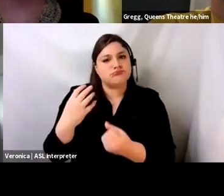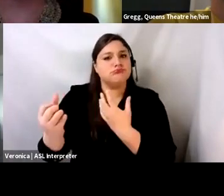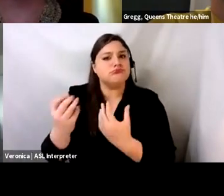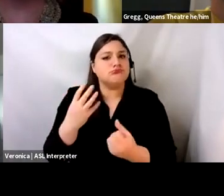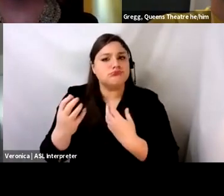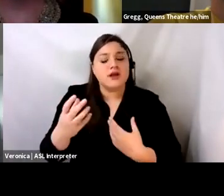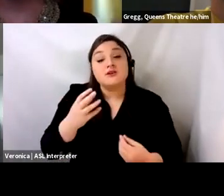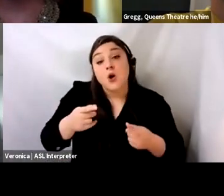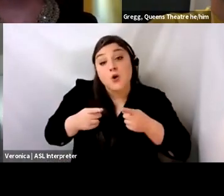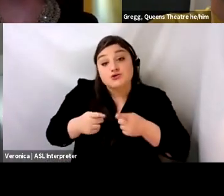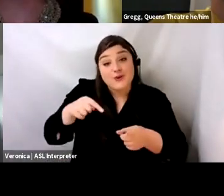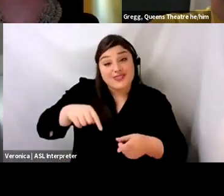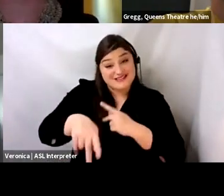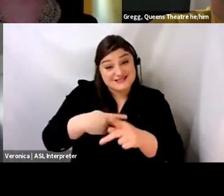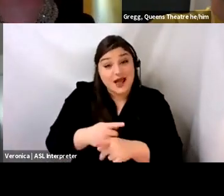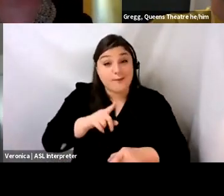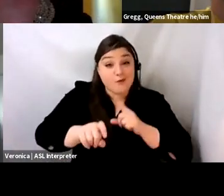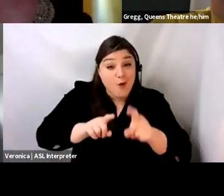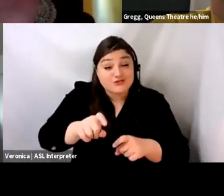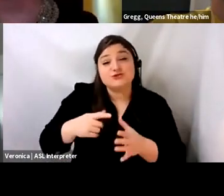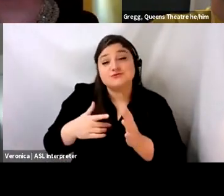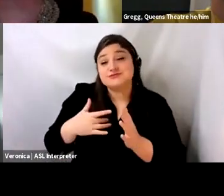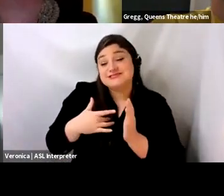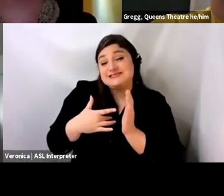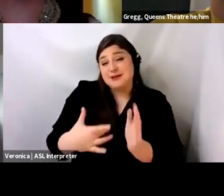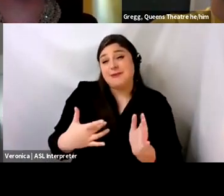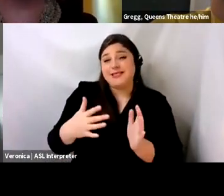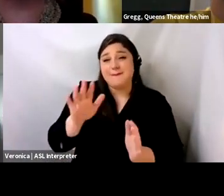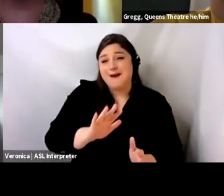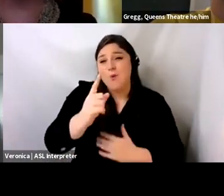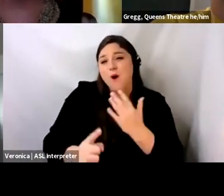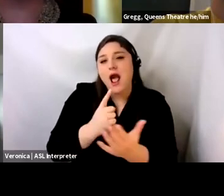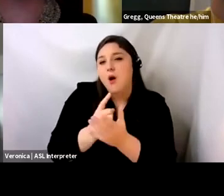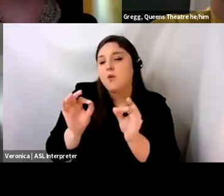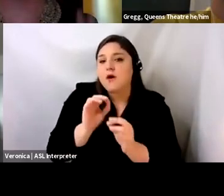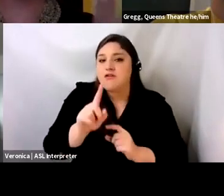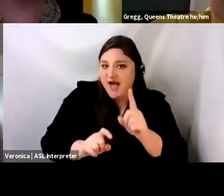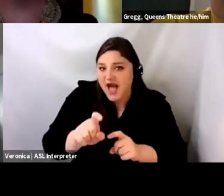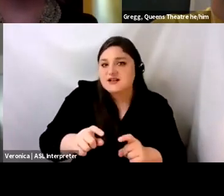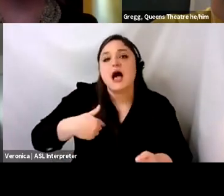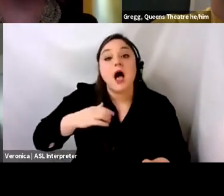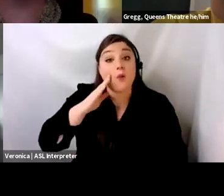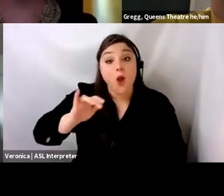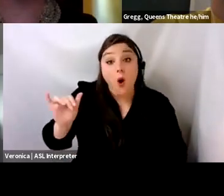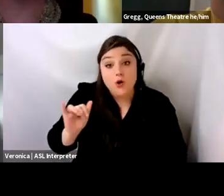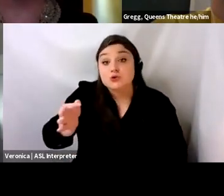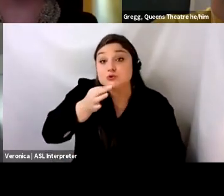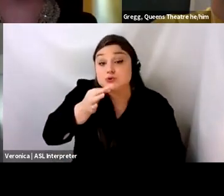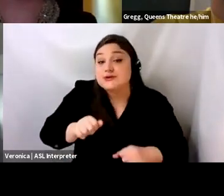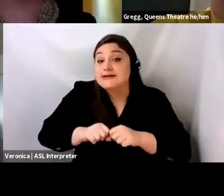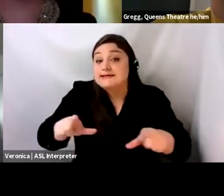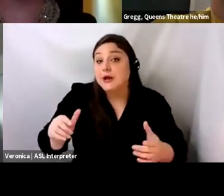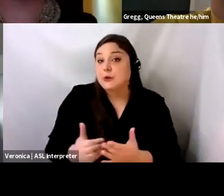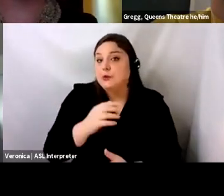these conversations and surfacing information from them to create a survey, which I will be sending out very soon. So if anybody's interested in that, please